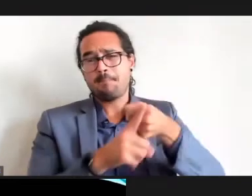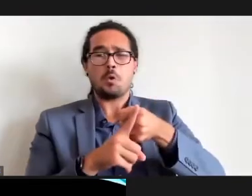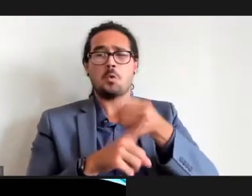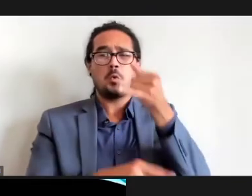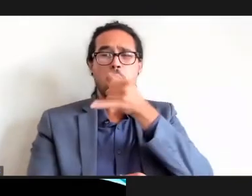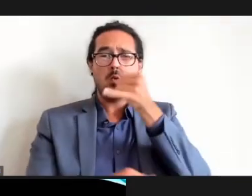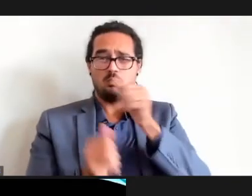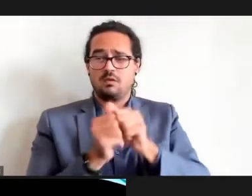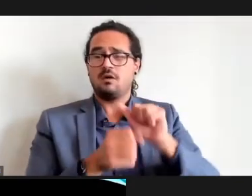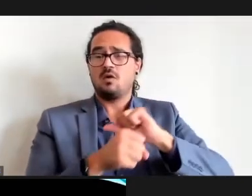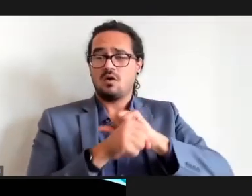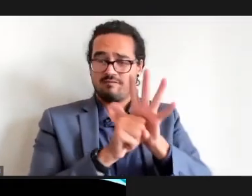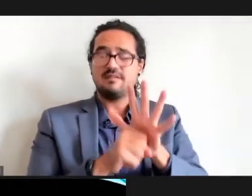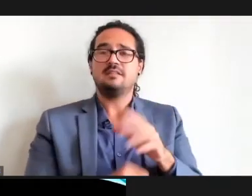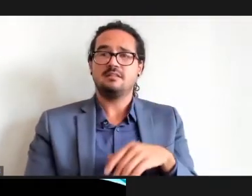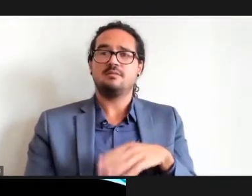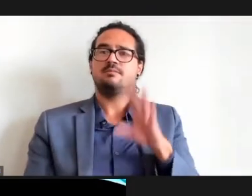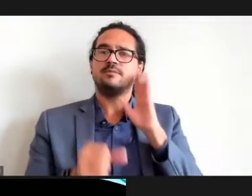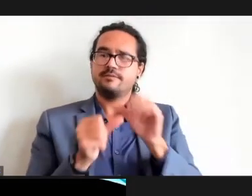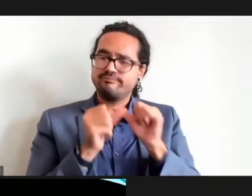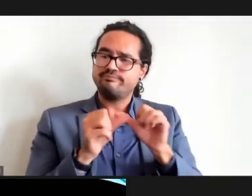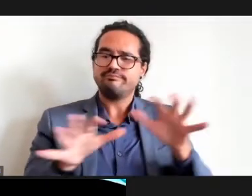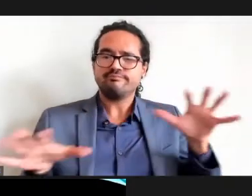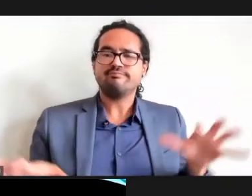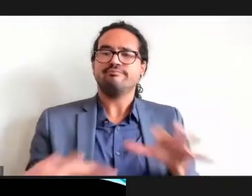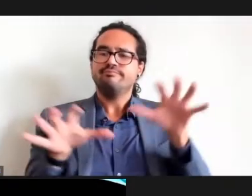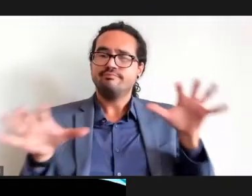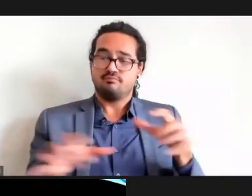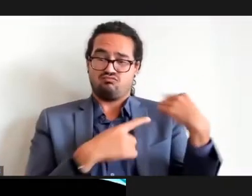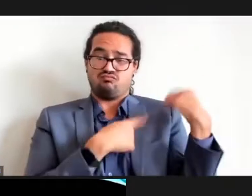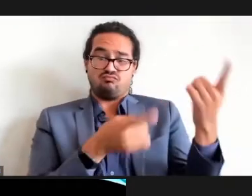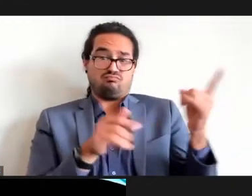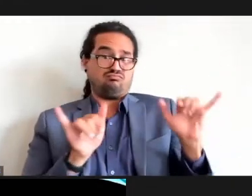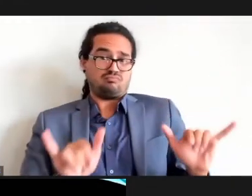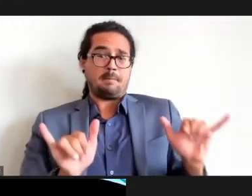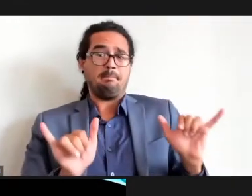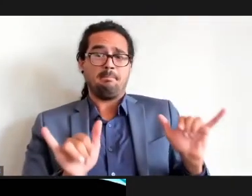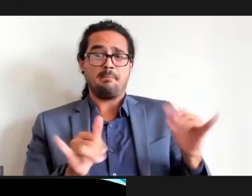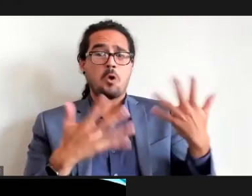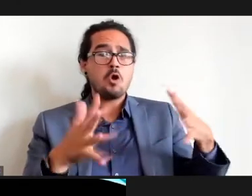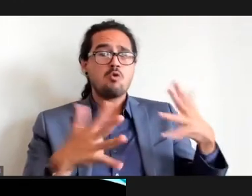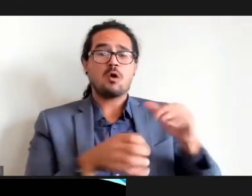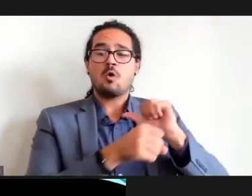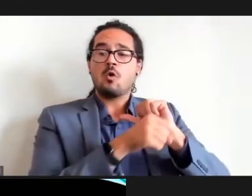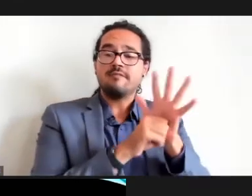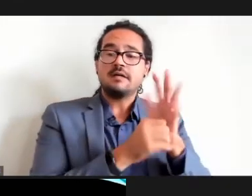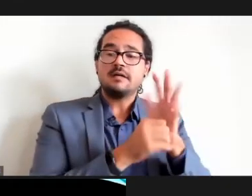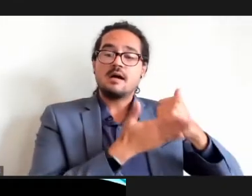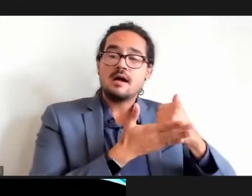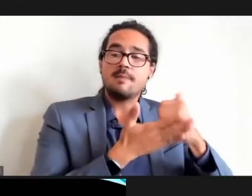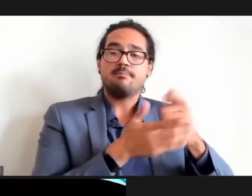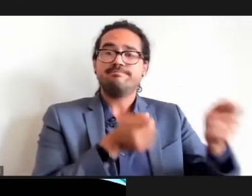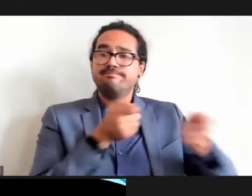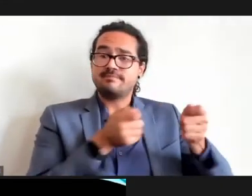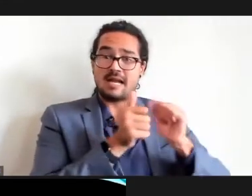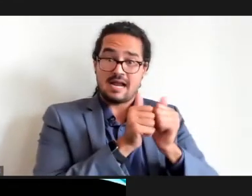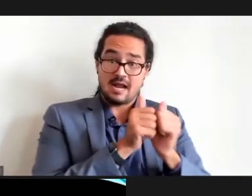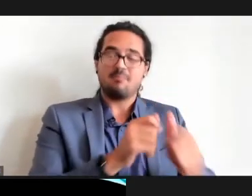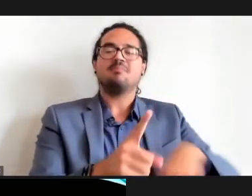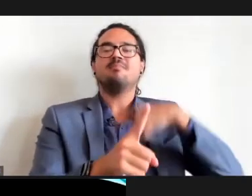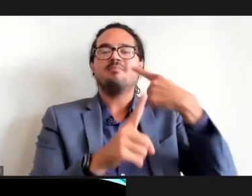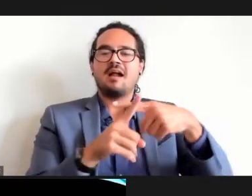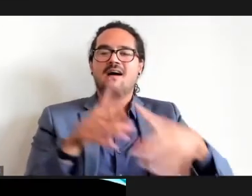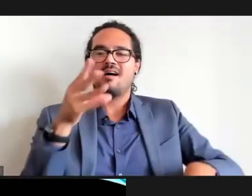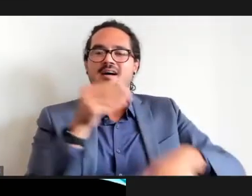already been put in place to mitigate COVID and look for additional opportunities to do more work there to make sure we keep the